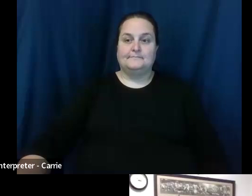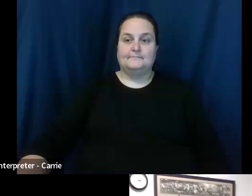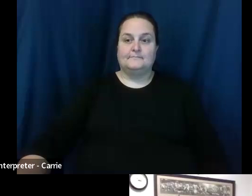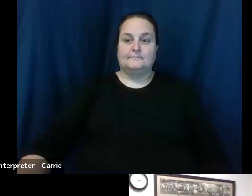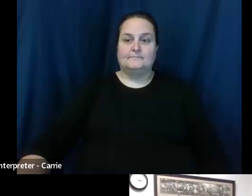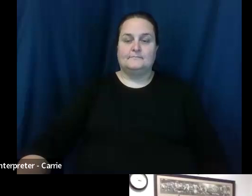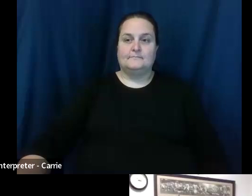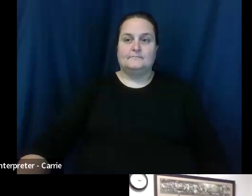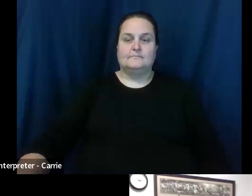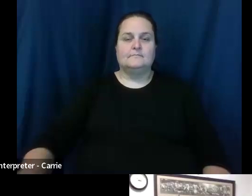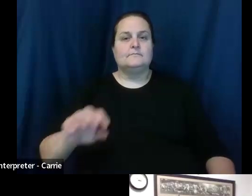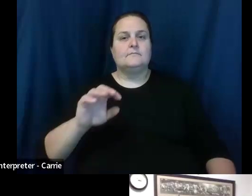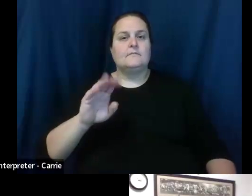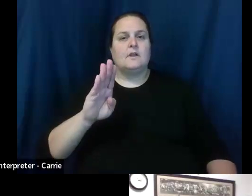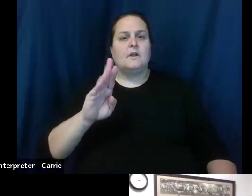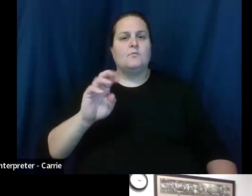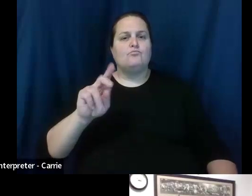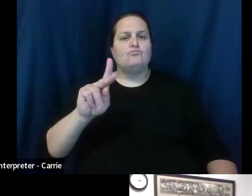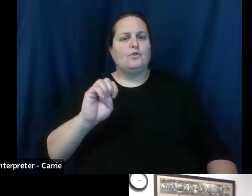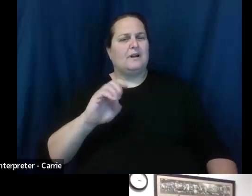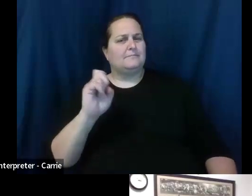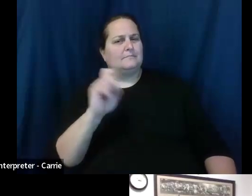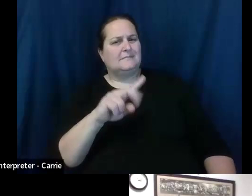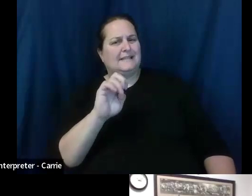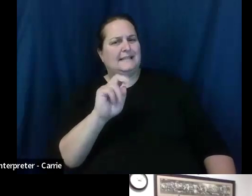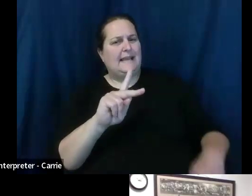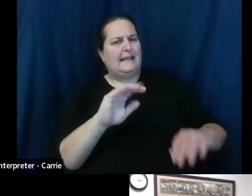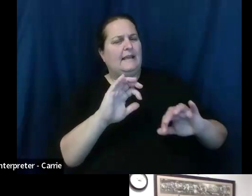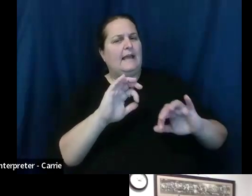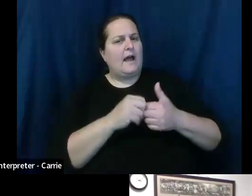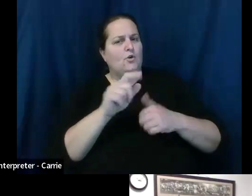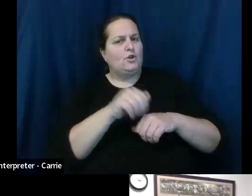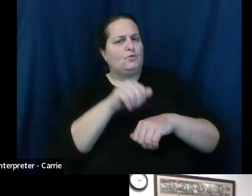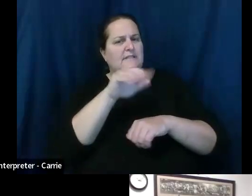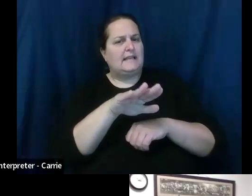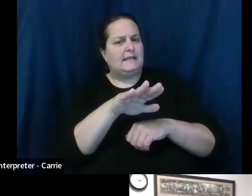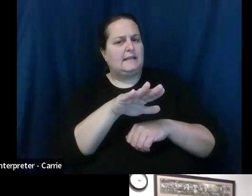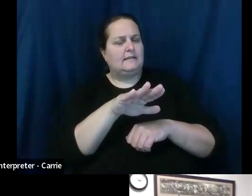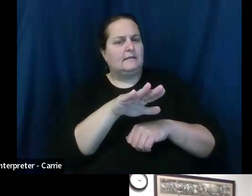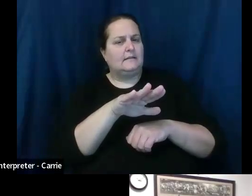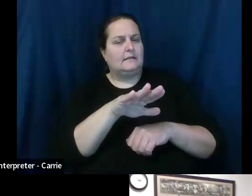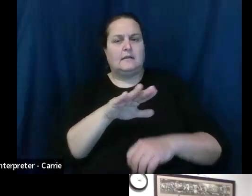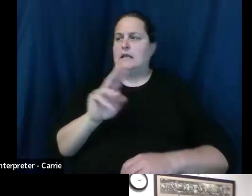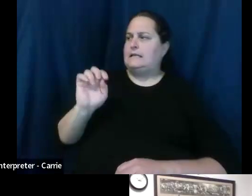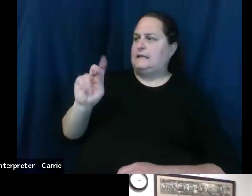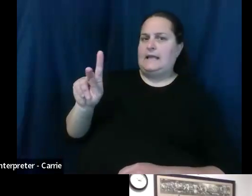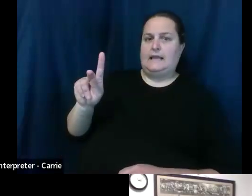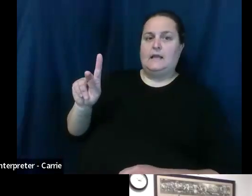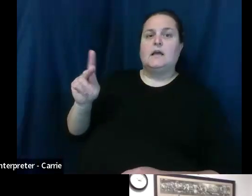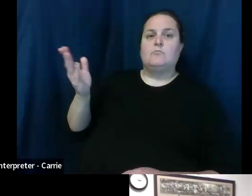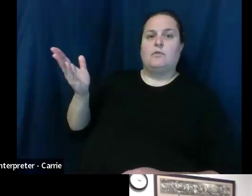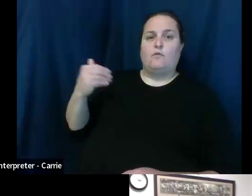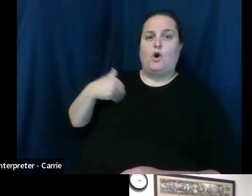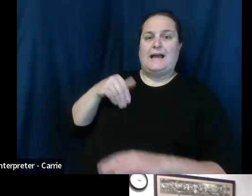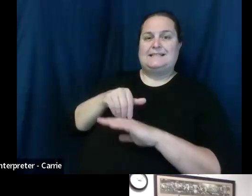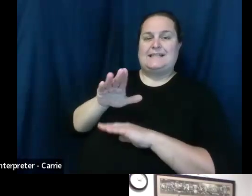But Nick, how are you sending Candace her email? Are you privately chatting her or are you sending like an email? I sent previously I sent them